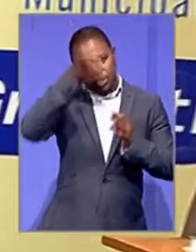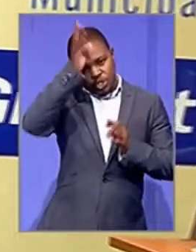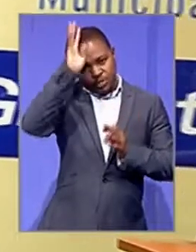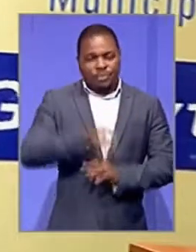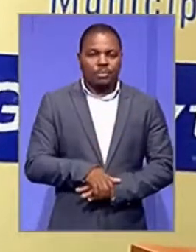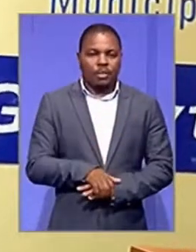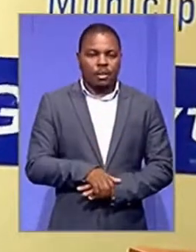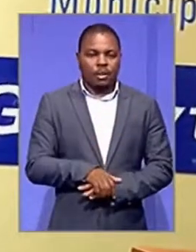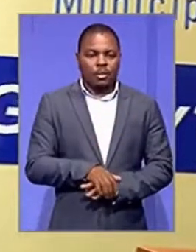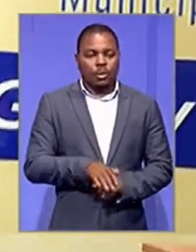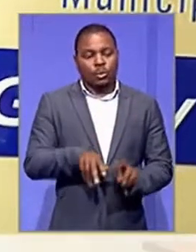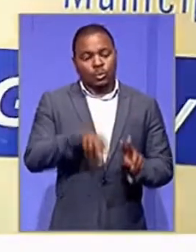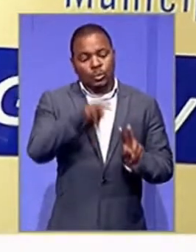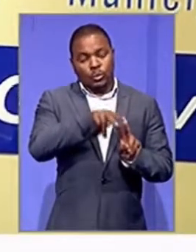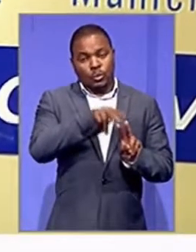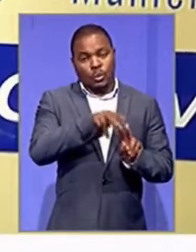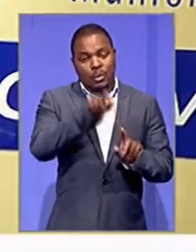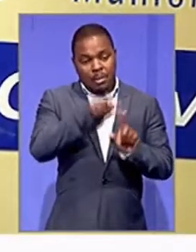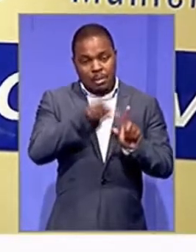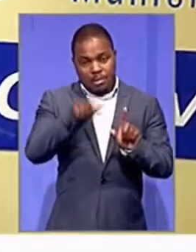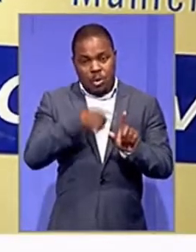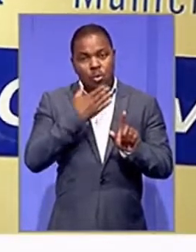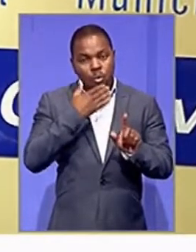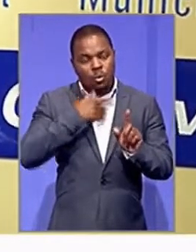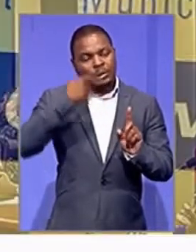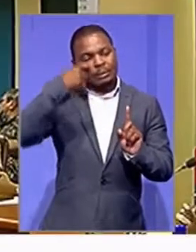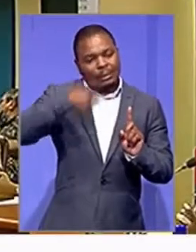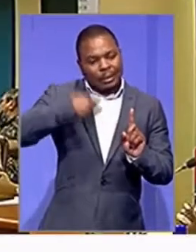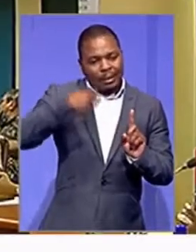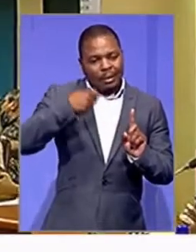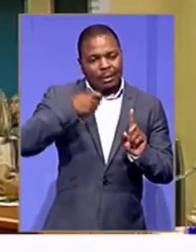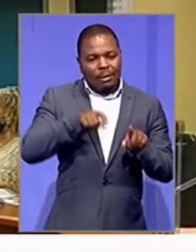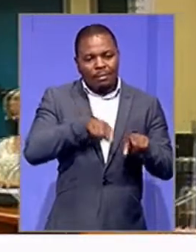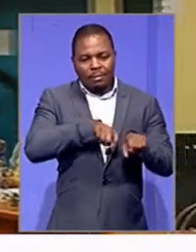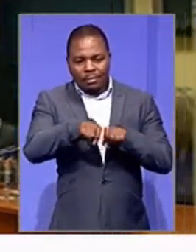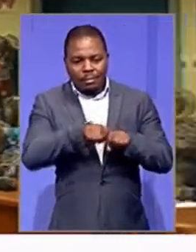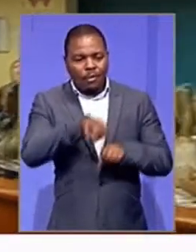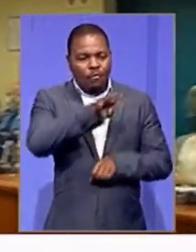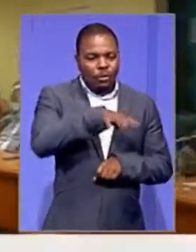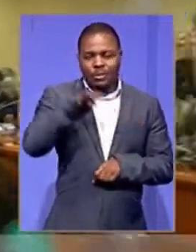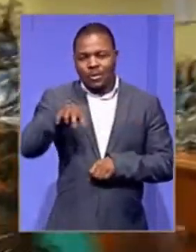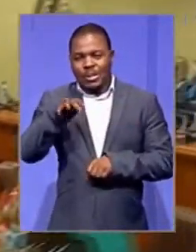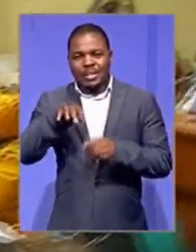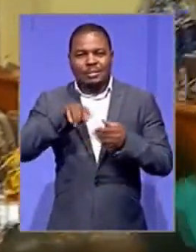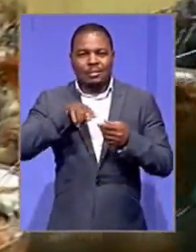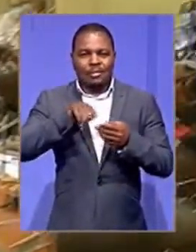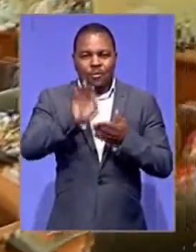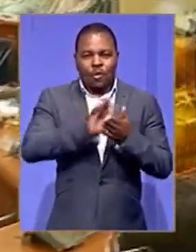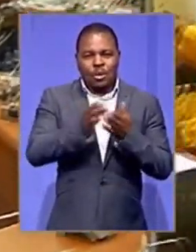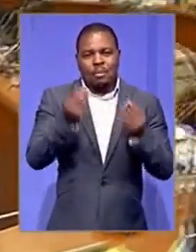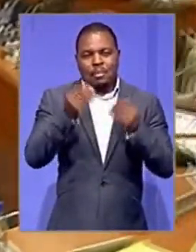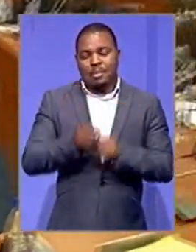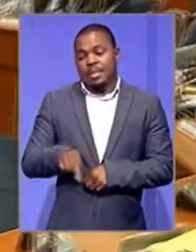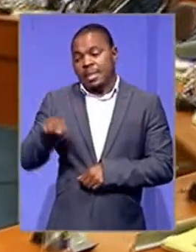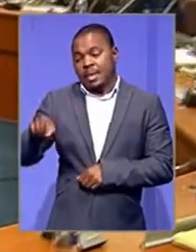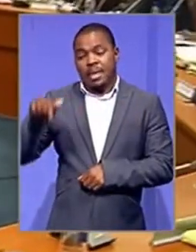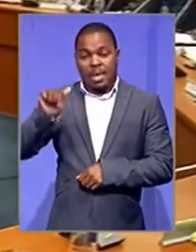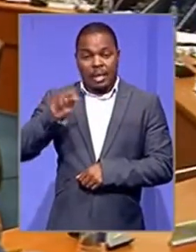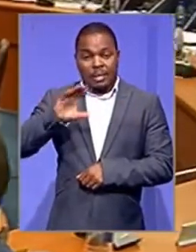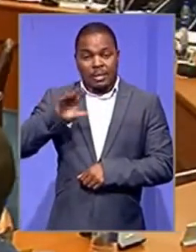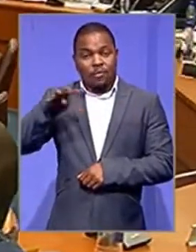bobedi bo nkgetheng maemong a bosepikara ba hweditse dintlha tse 14 mongwe le mongwe. Mokgatlo wa ANC o na le ditulo tse 14 ka masepaleng